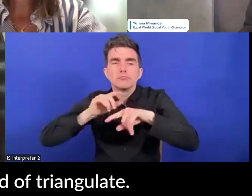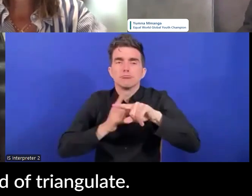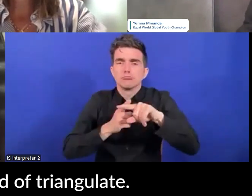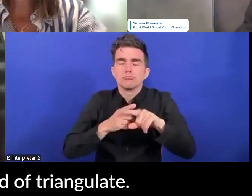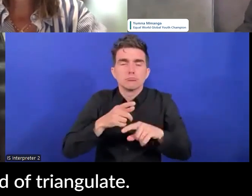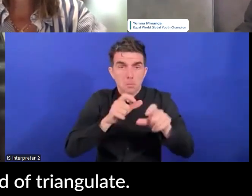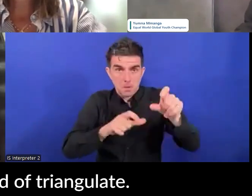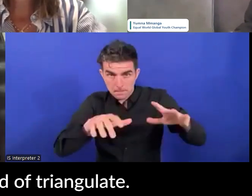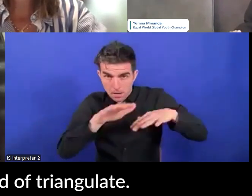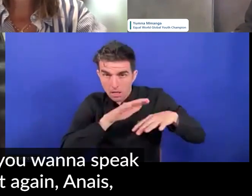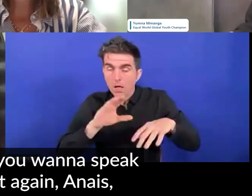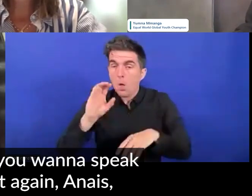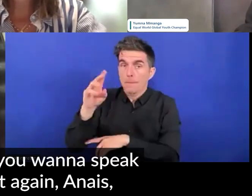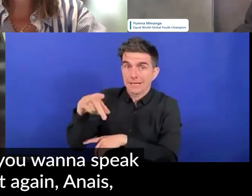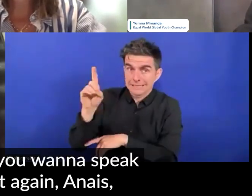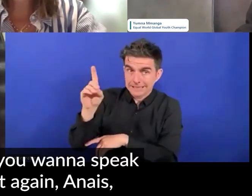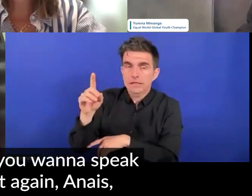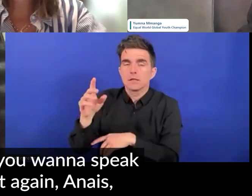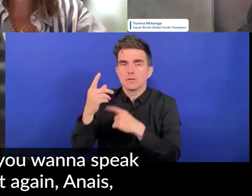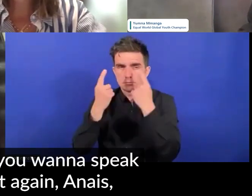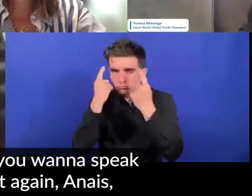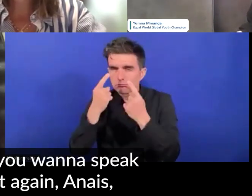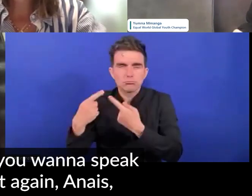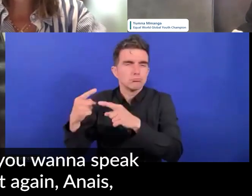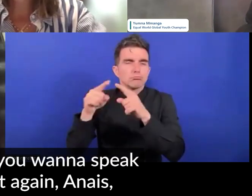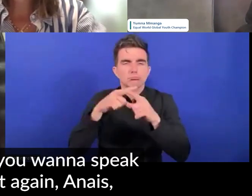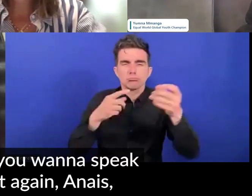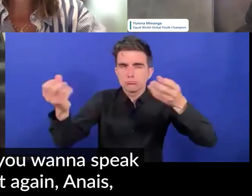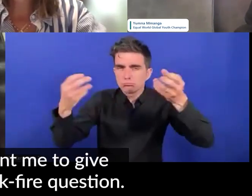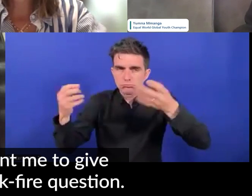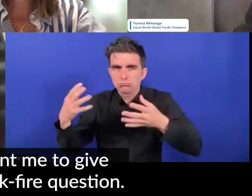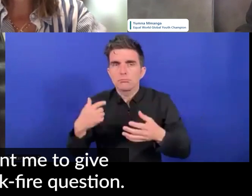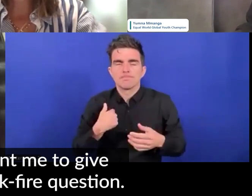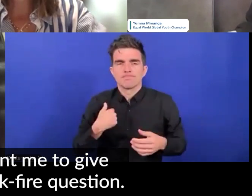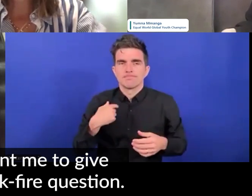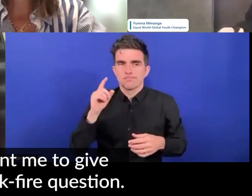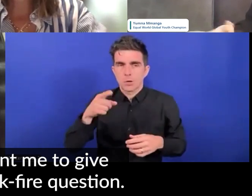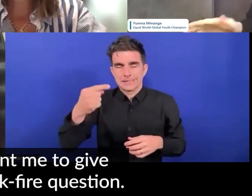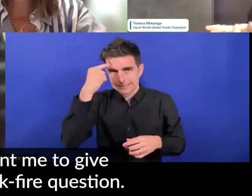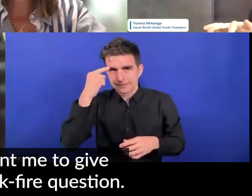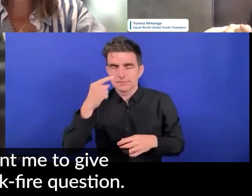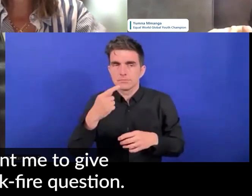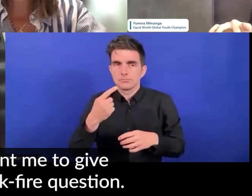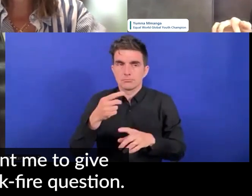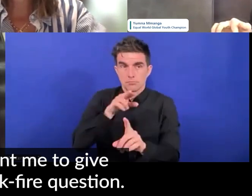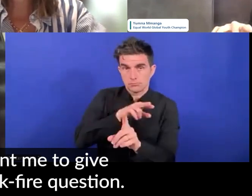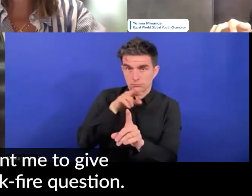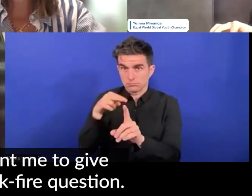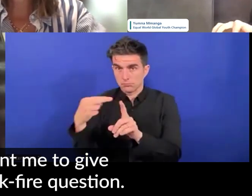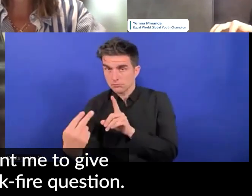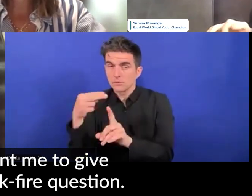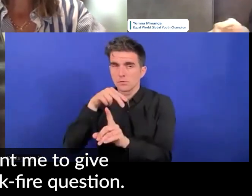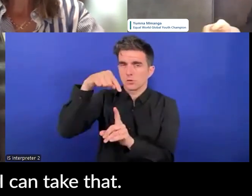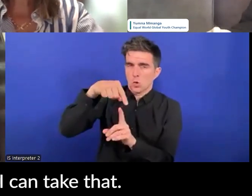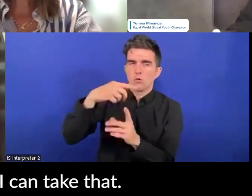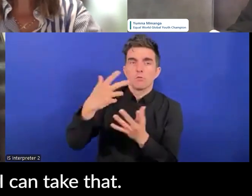of triangulate. I don't know if you want to speak on that point again, Anaïs, or if you want me to give you your quick fire